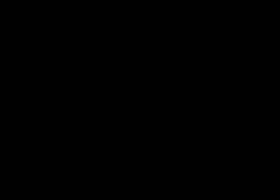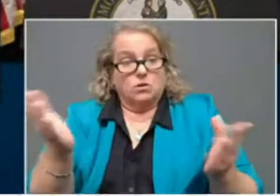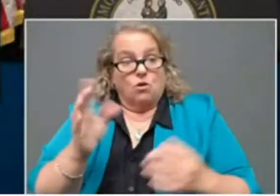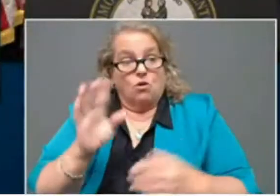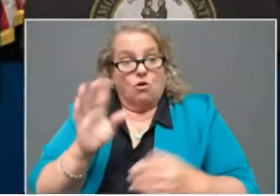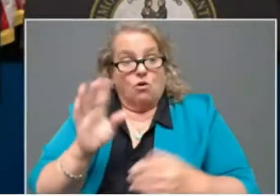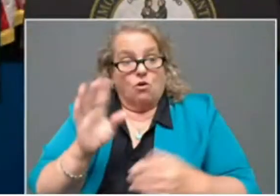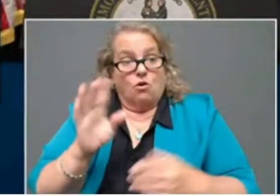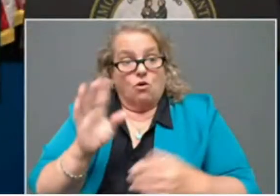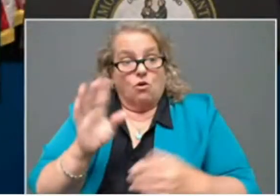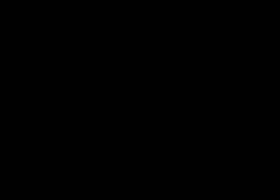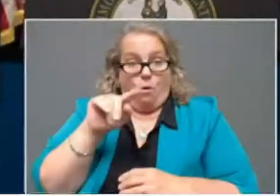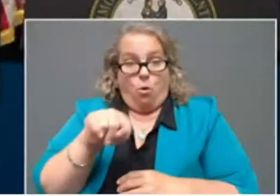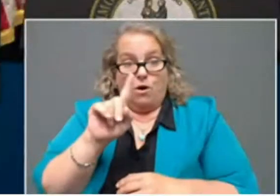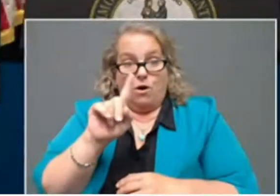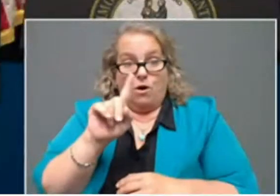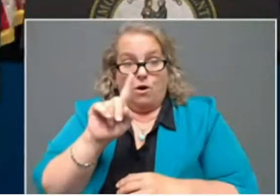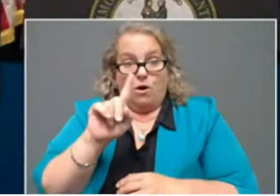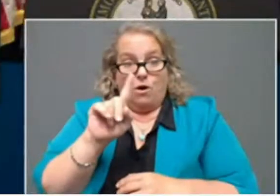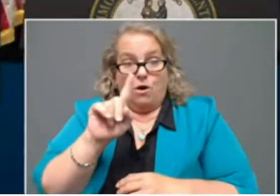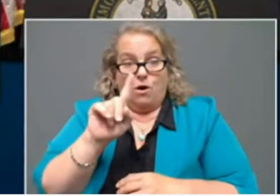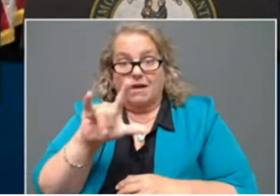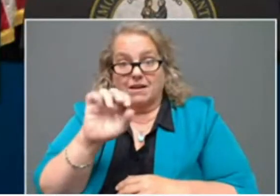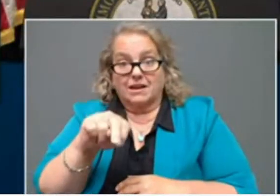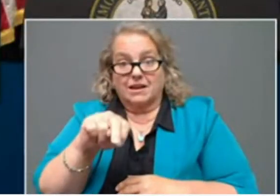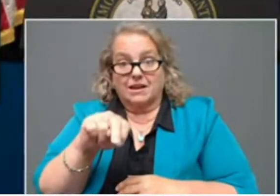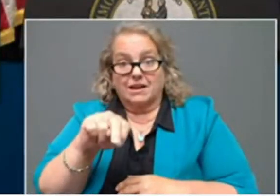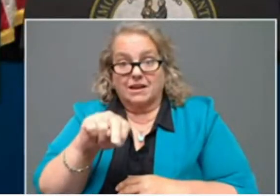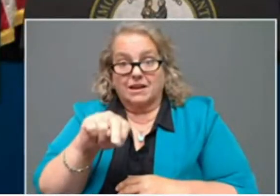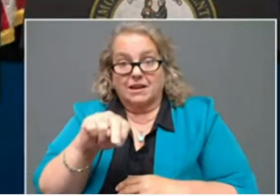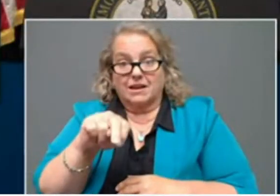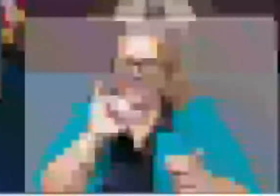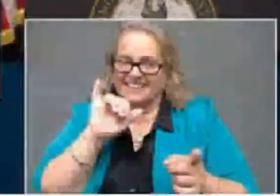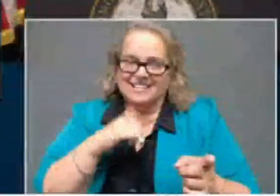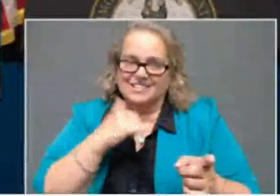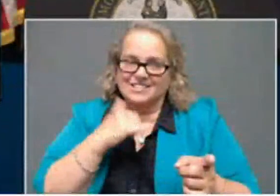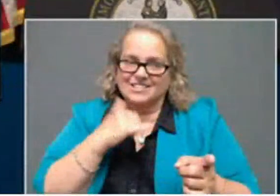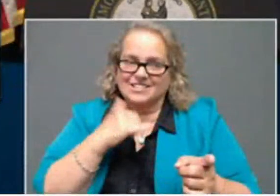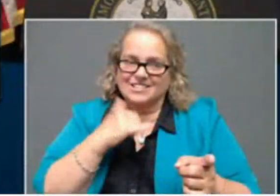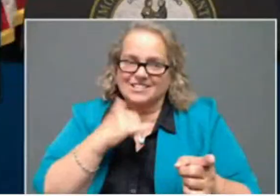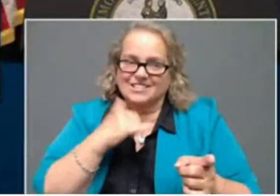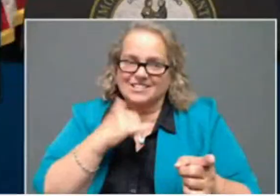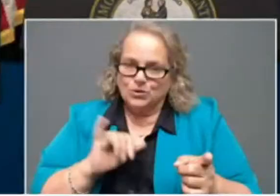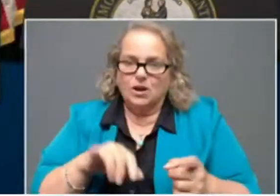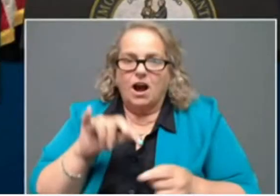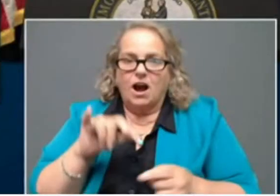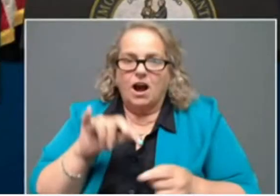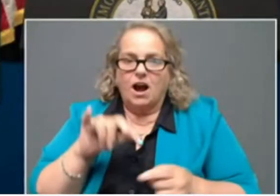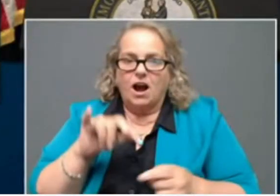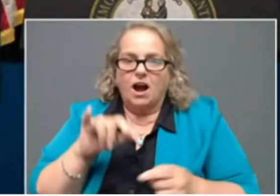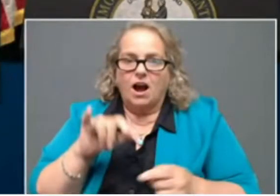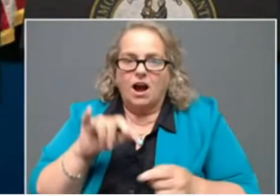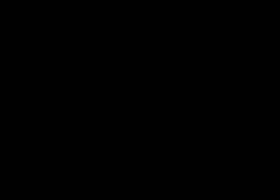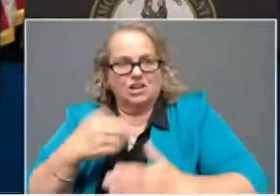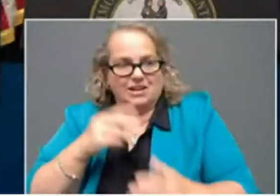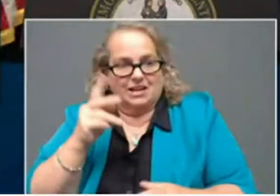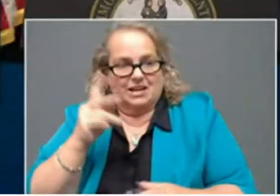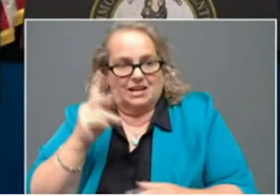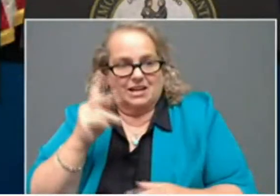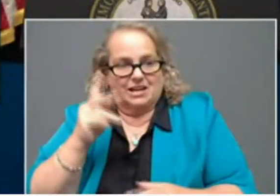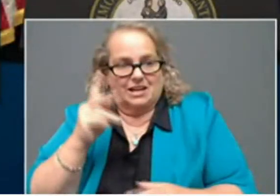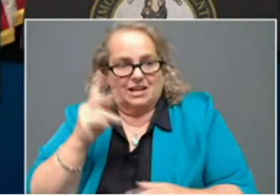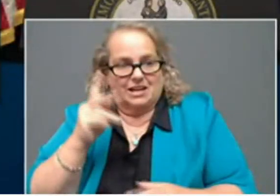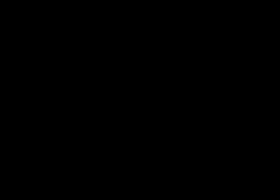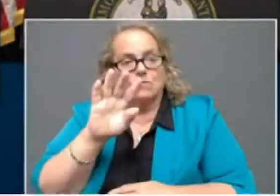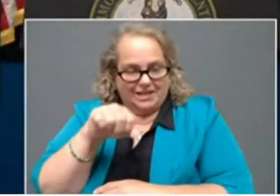million doses. That's not it either, of the vaccine here in Kentucky. That's it.